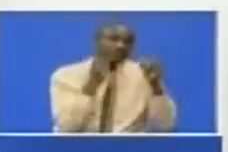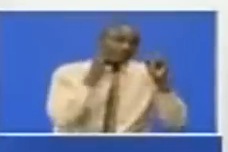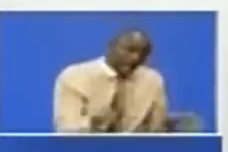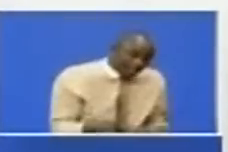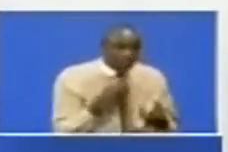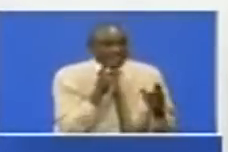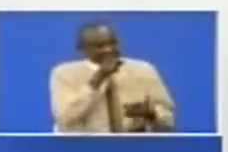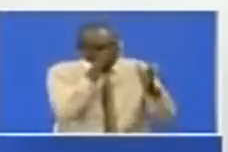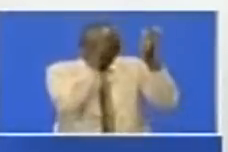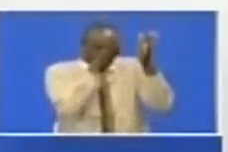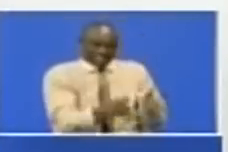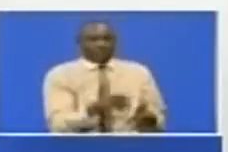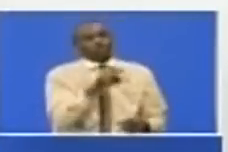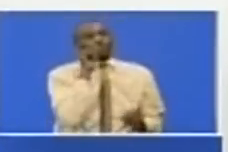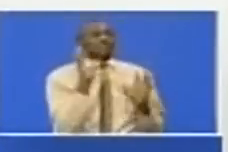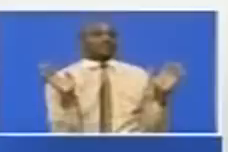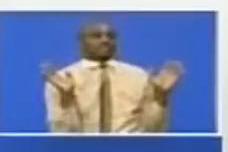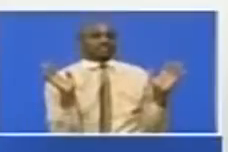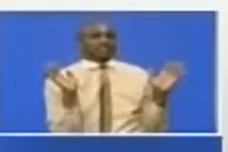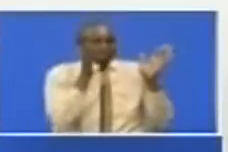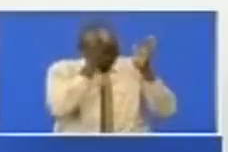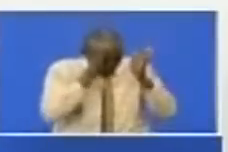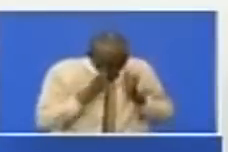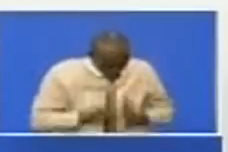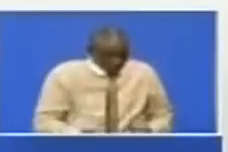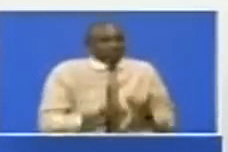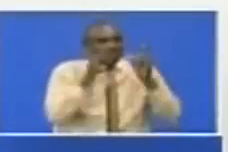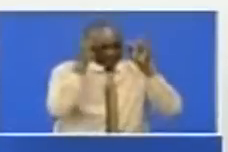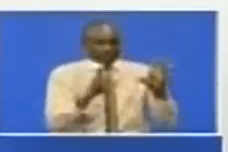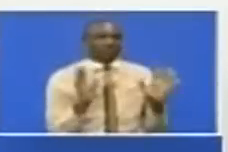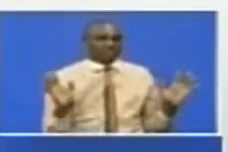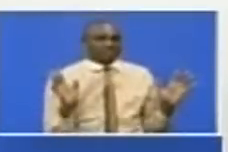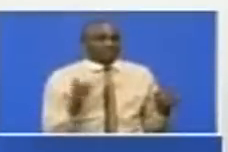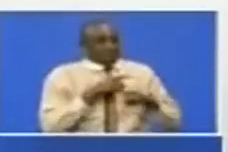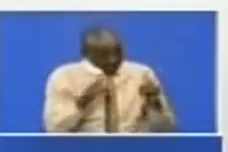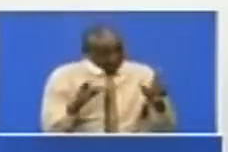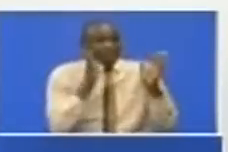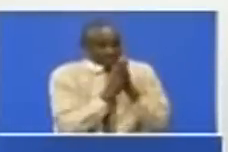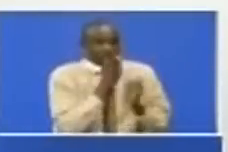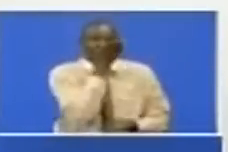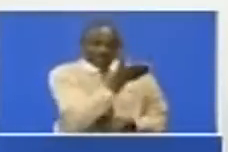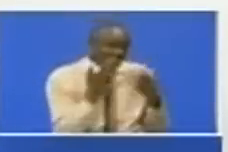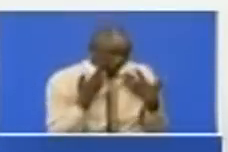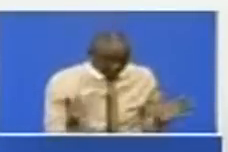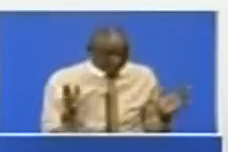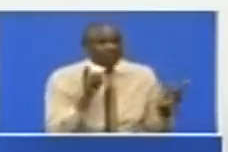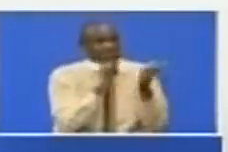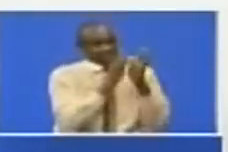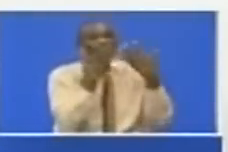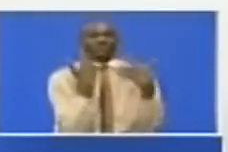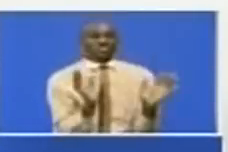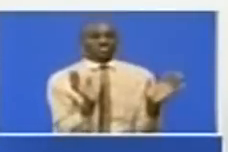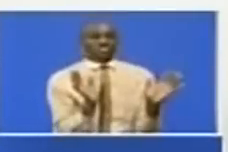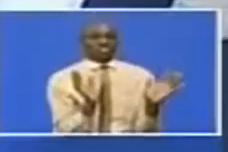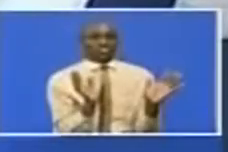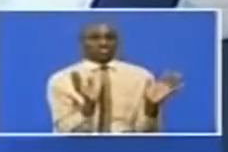saved. Yeah, but yes. that one, it is a personal decision. Okay. But I prayed with him mm-hmm. and I met him at that time.